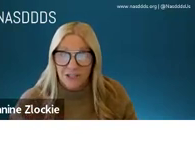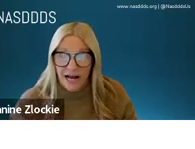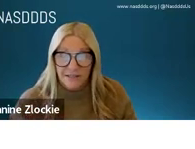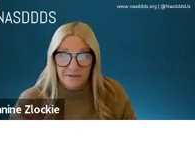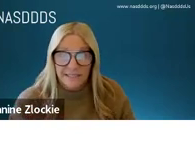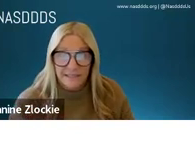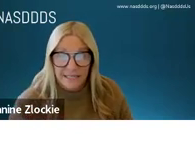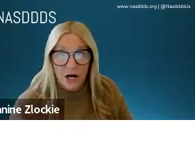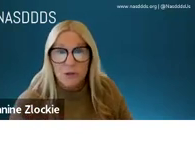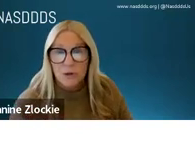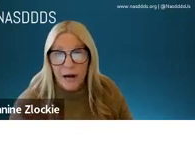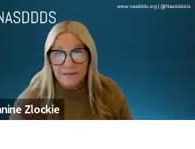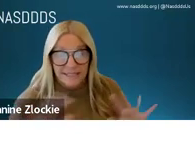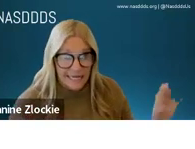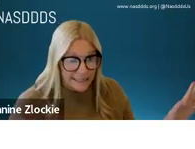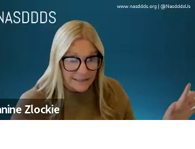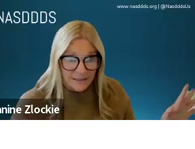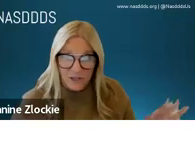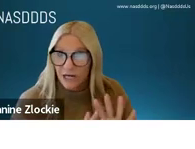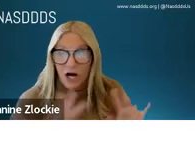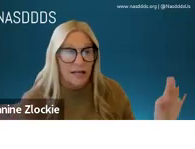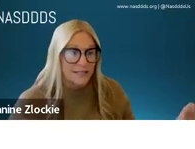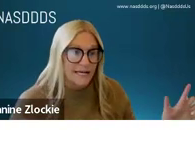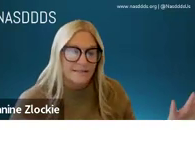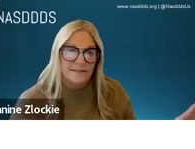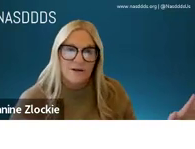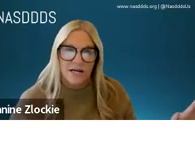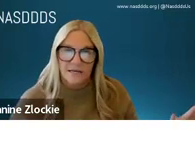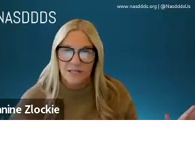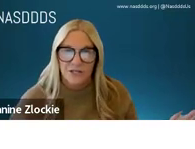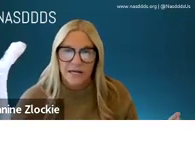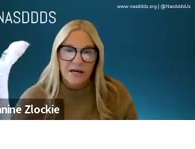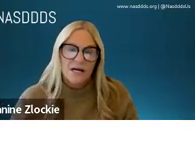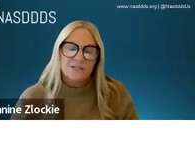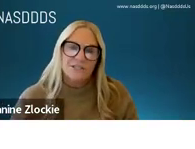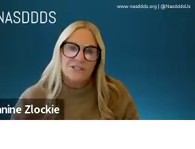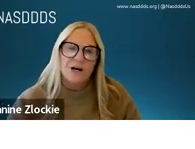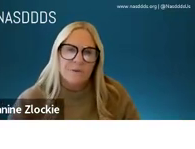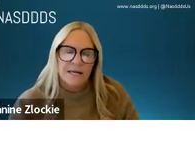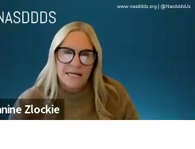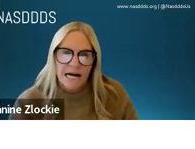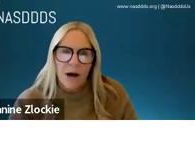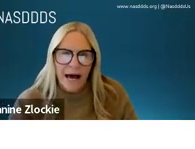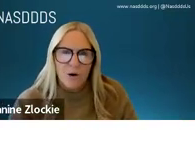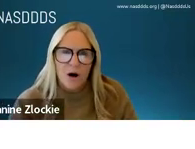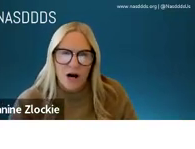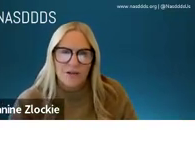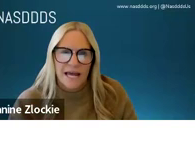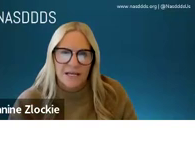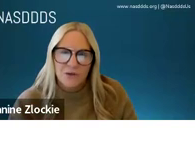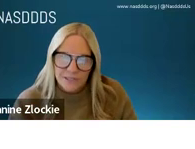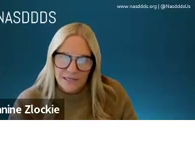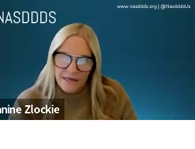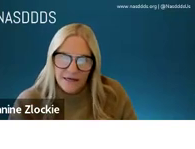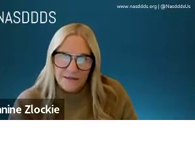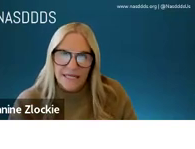hired a contractor recently to go out to states, to look at all the states across the country to determine, you know, how are